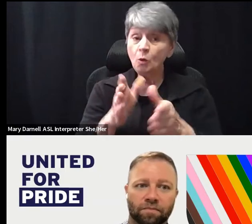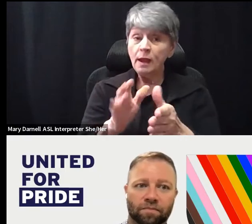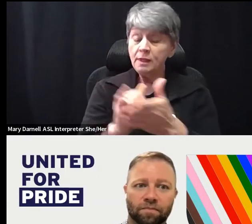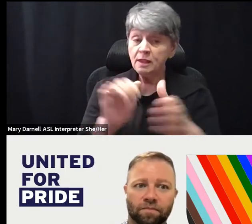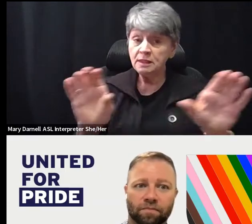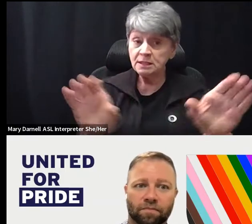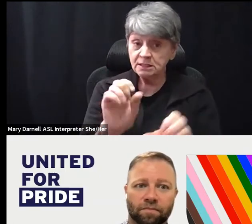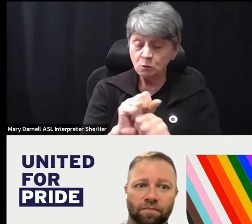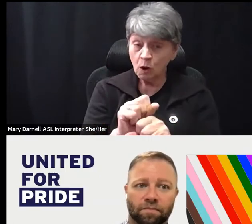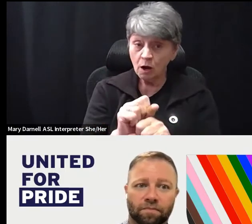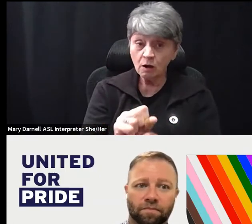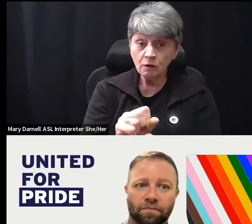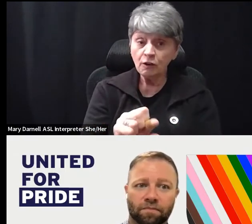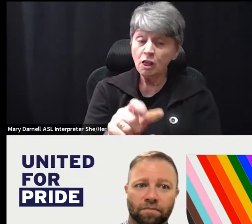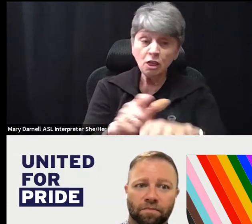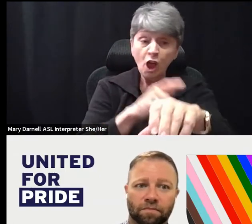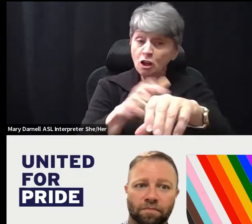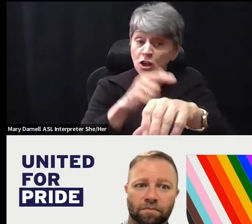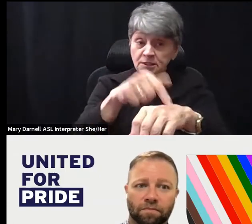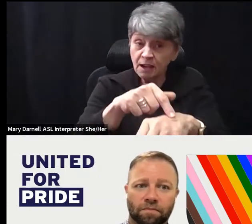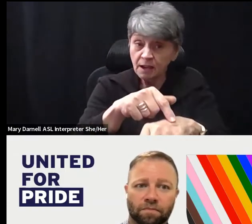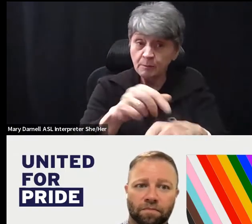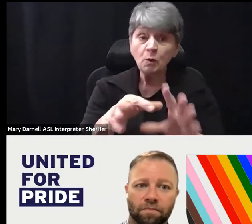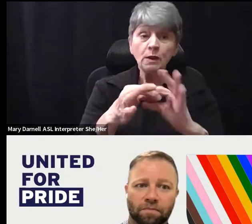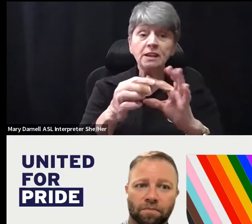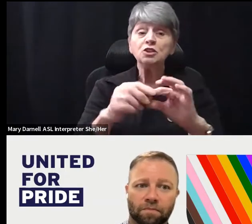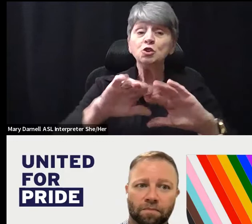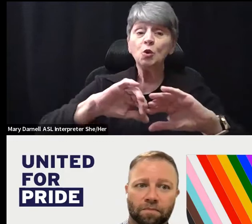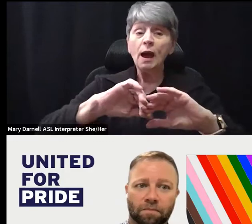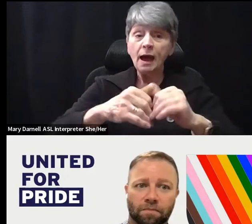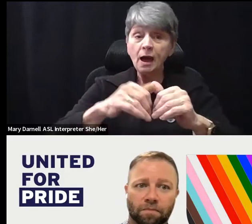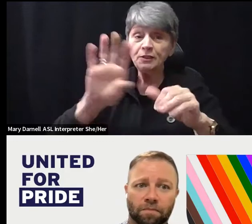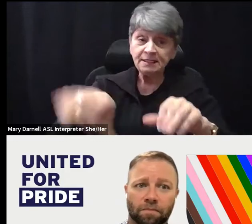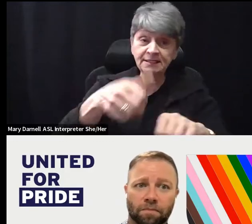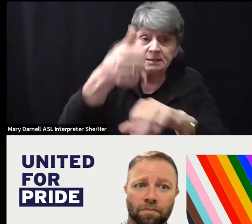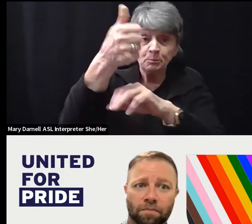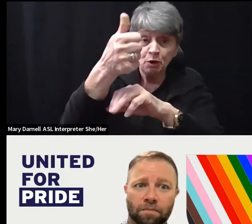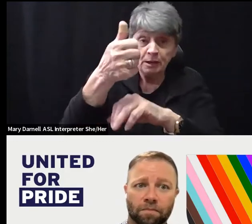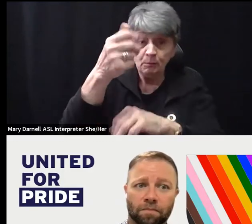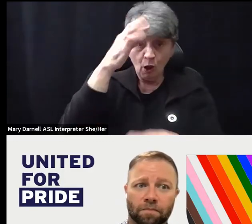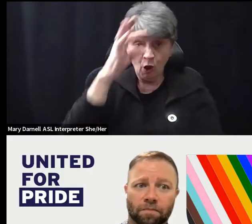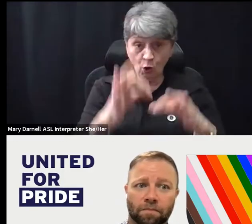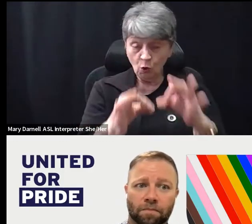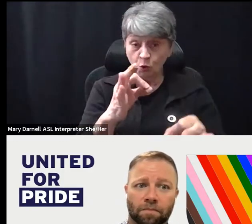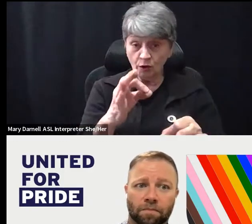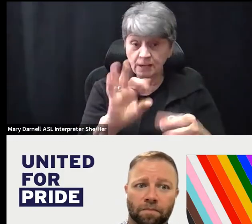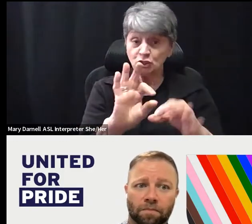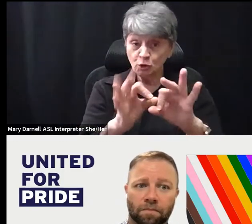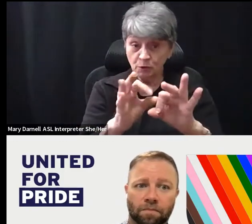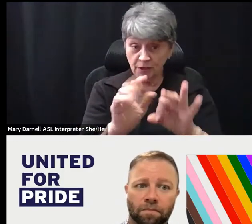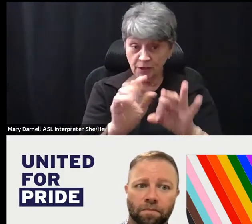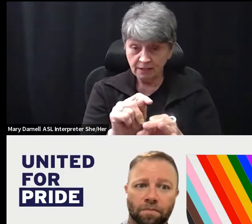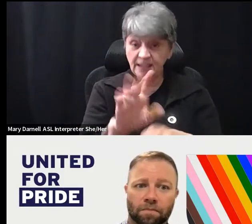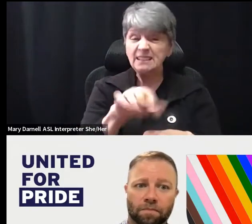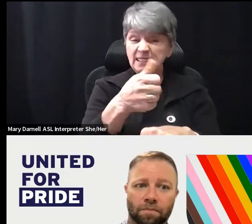for quite a while in terms of how the Supreme Court interpreted them, was that the Establishment Clause forbid any